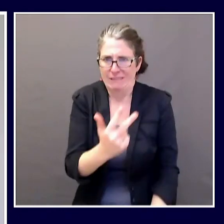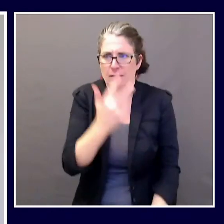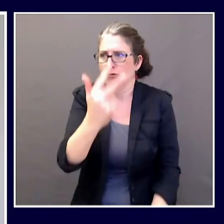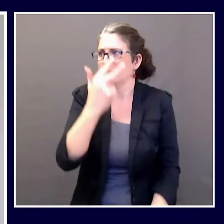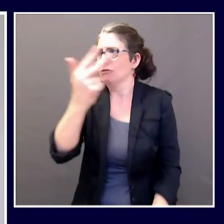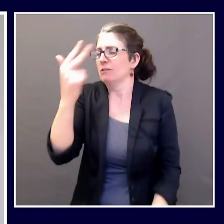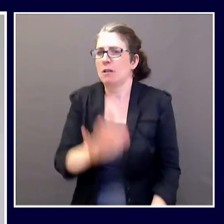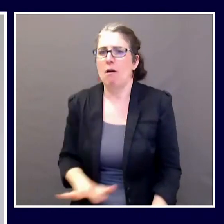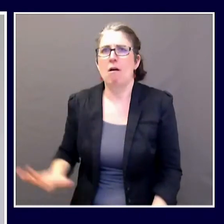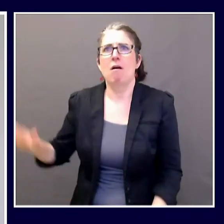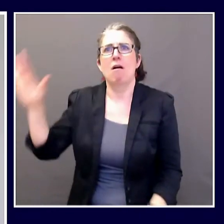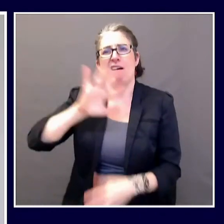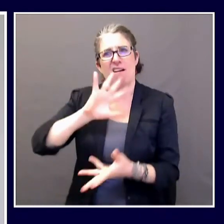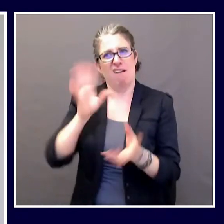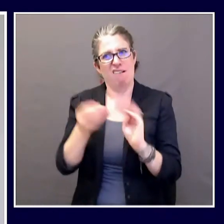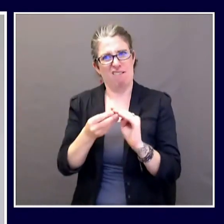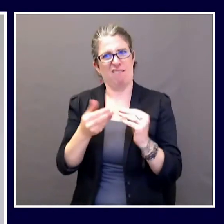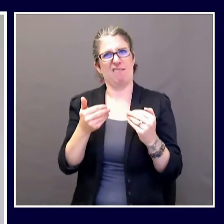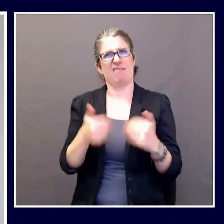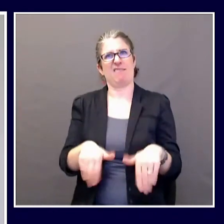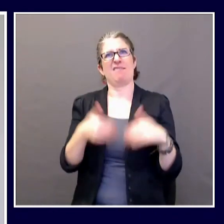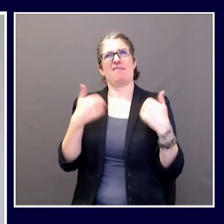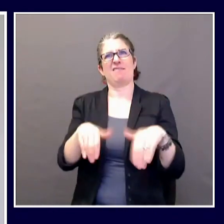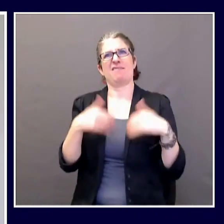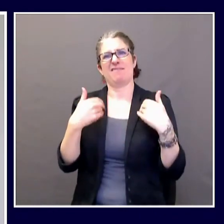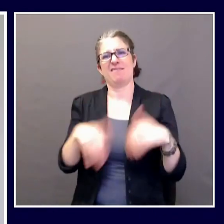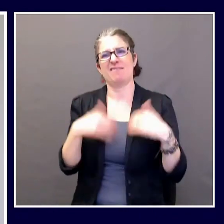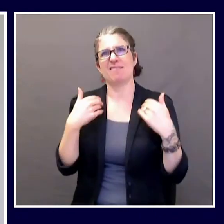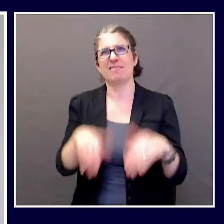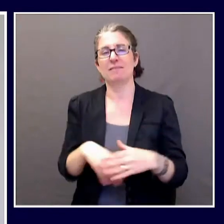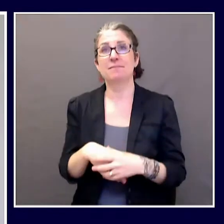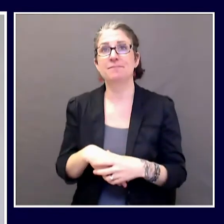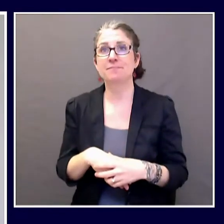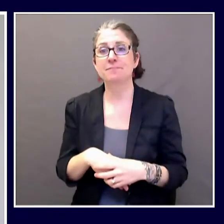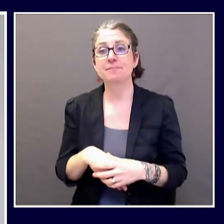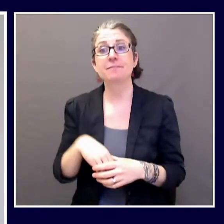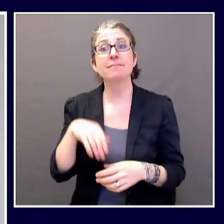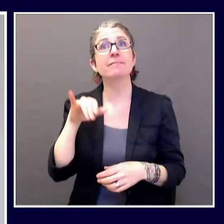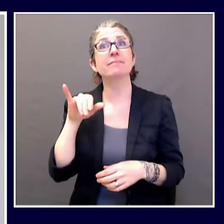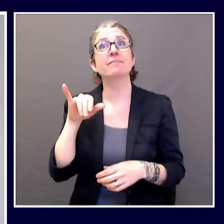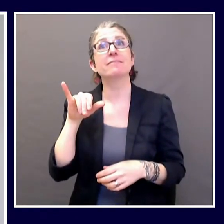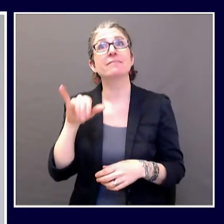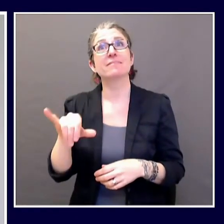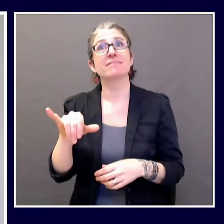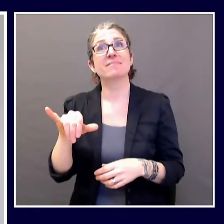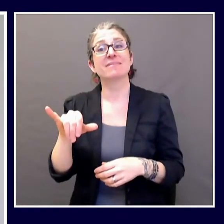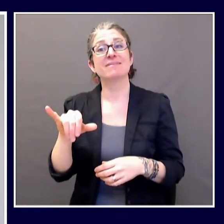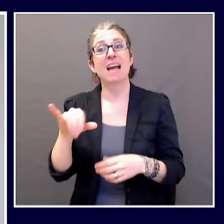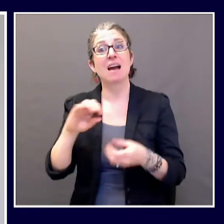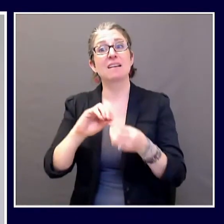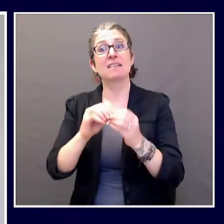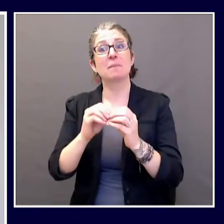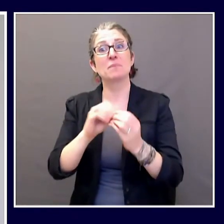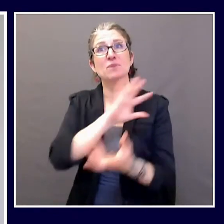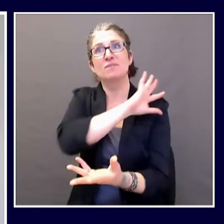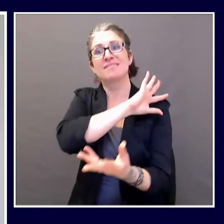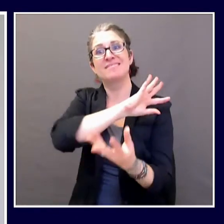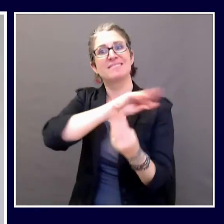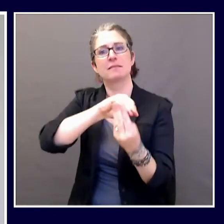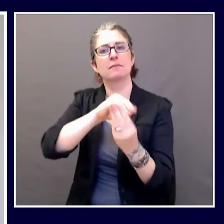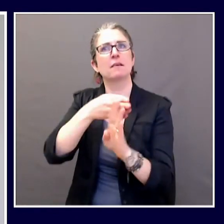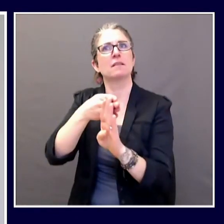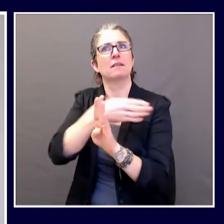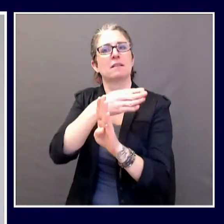distributing PPE well before we had our first confirmed case on March 12th of 2020. And that's because